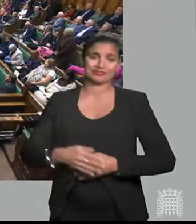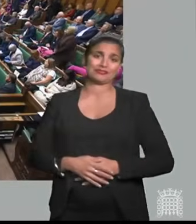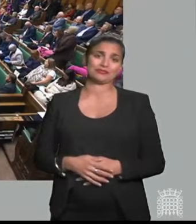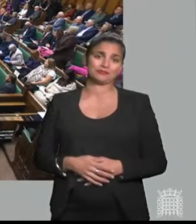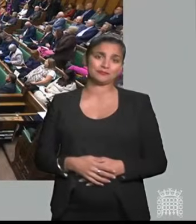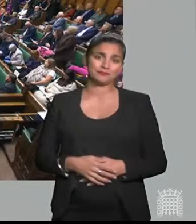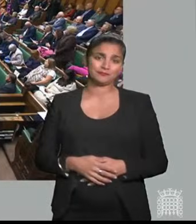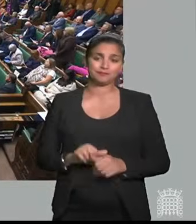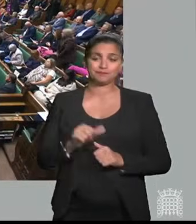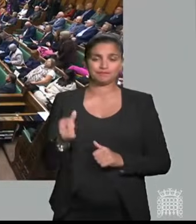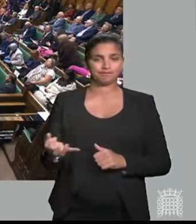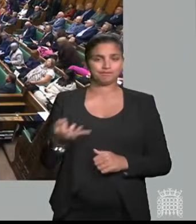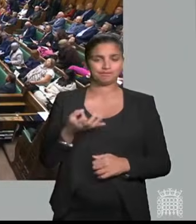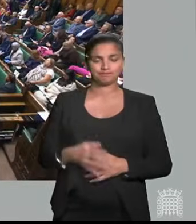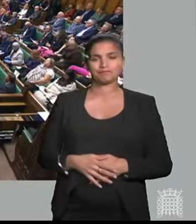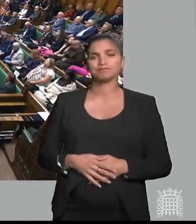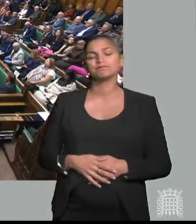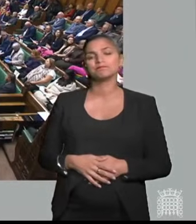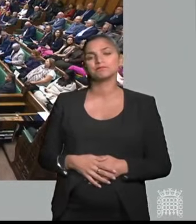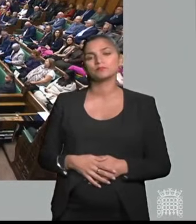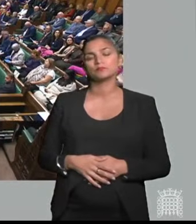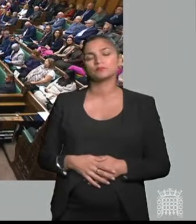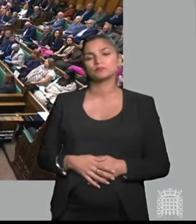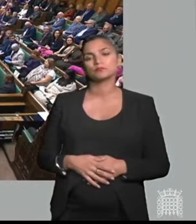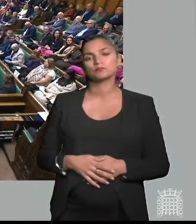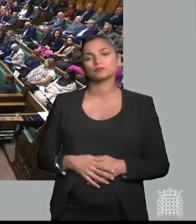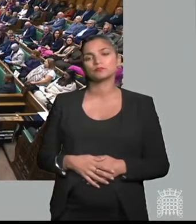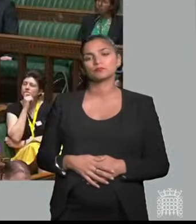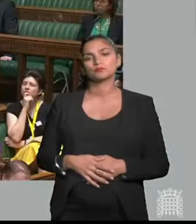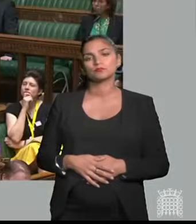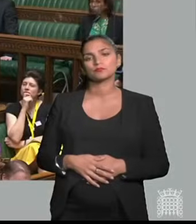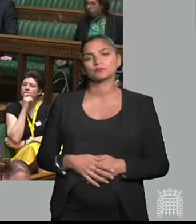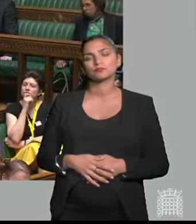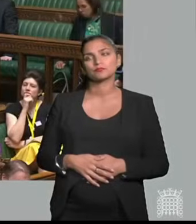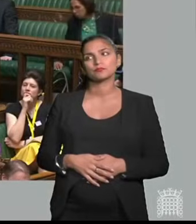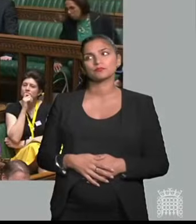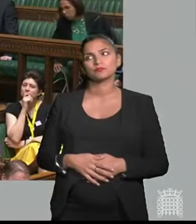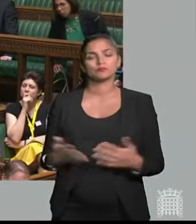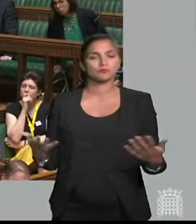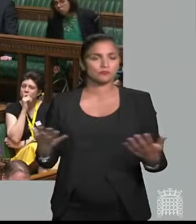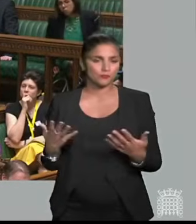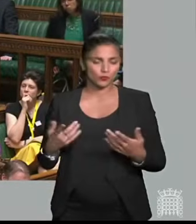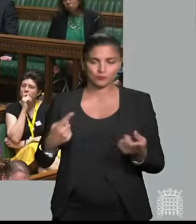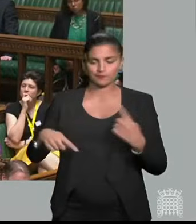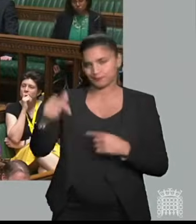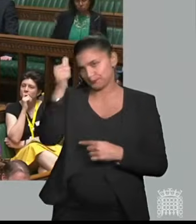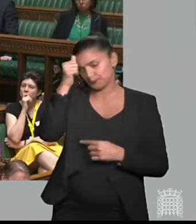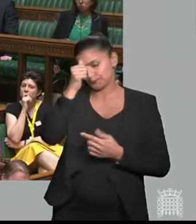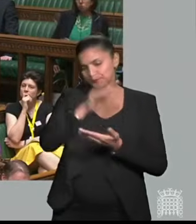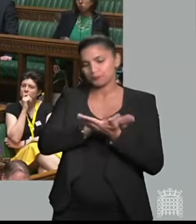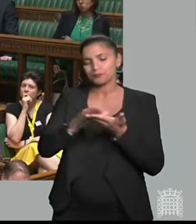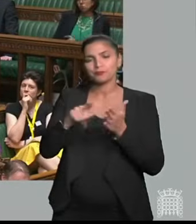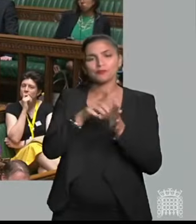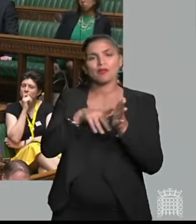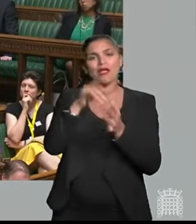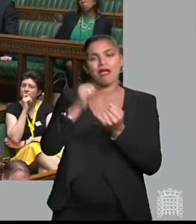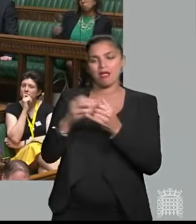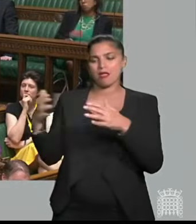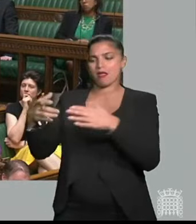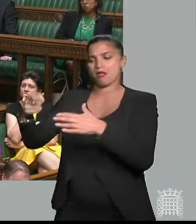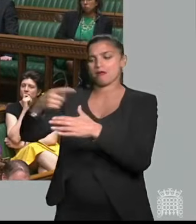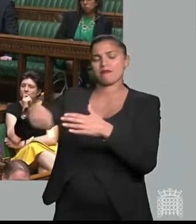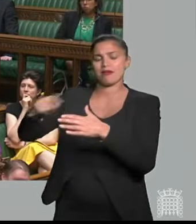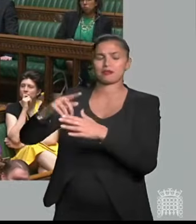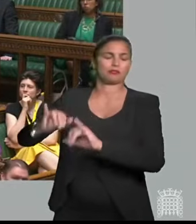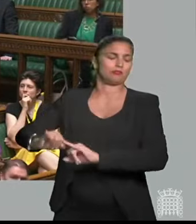Stuart Malcolm Macdonald. I'm very grateful, Mr. Speaker. Of course, the sadism of Hamas can only be condemned, and there's no question